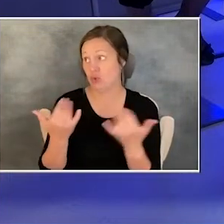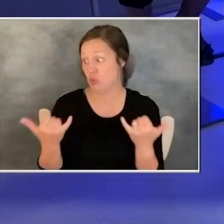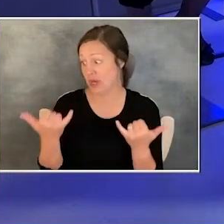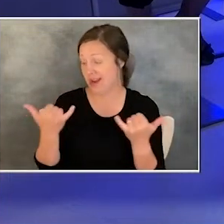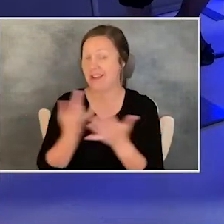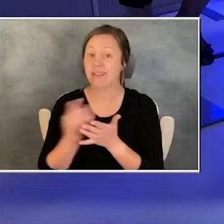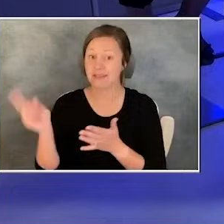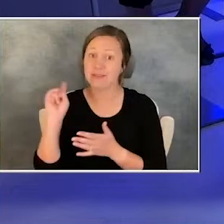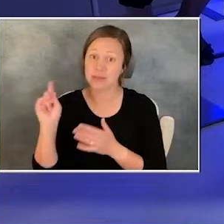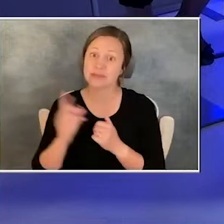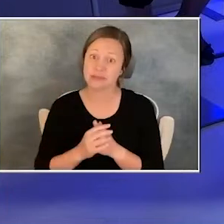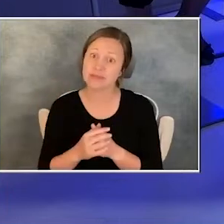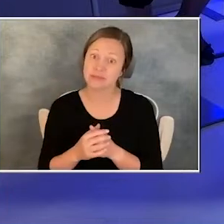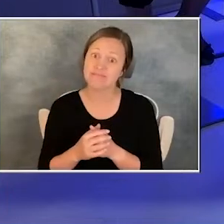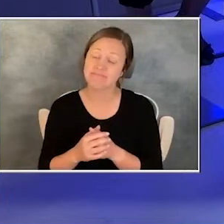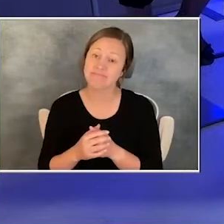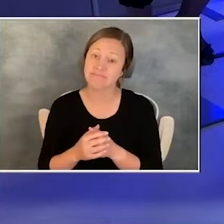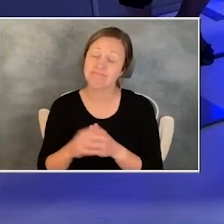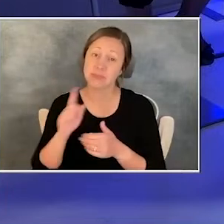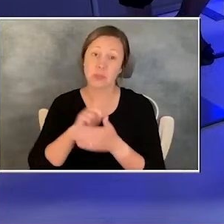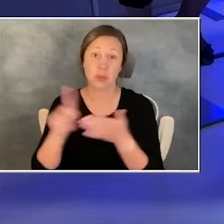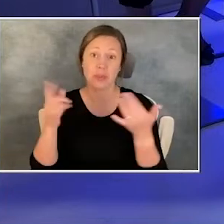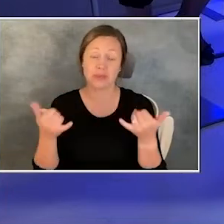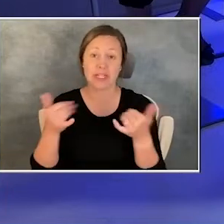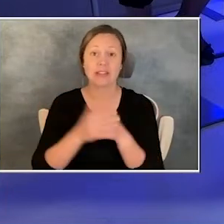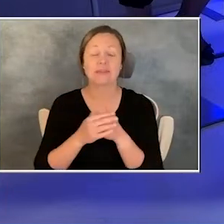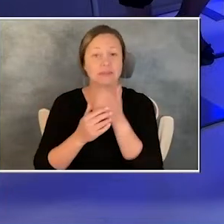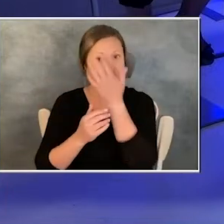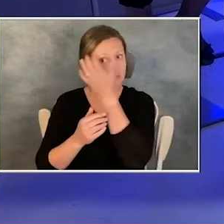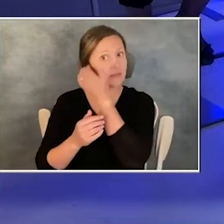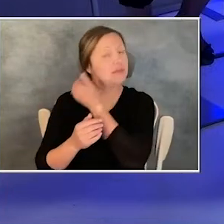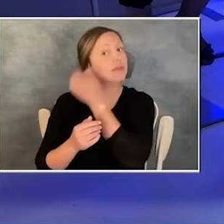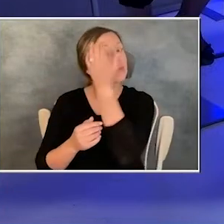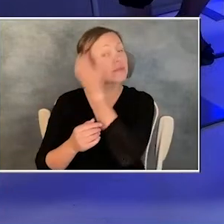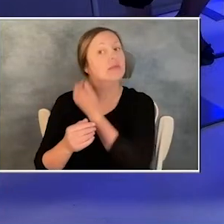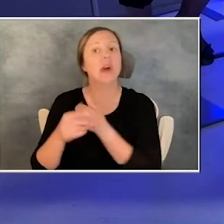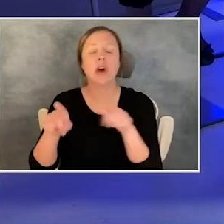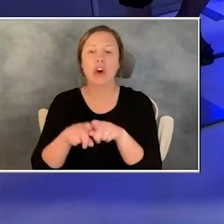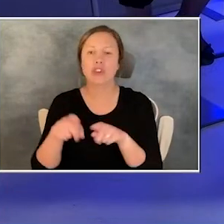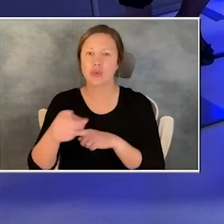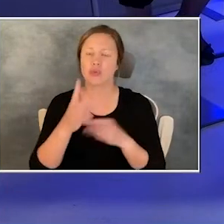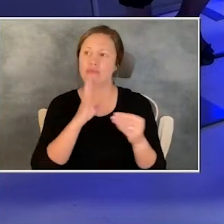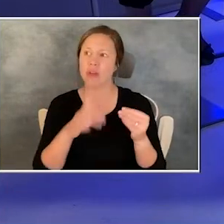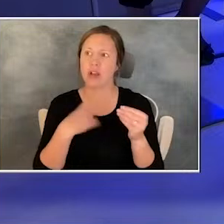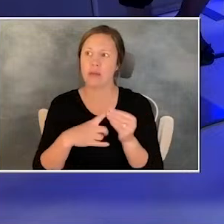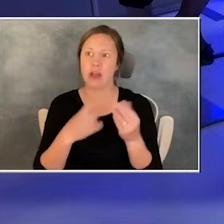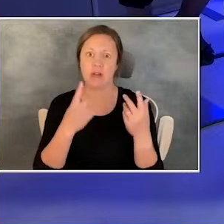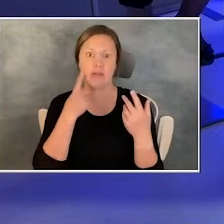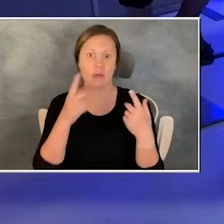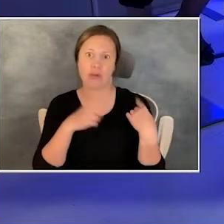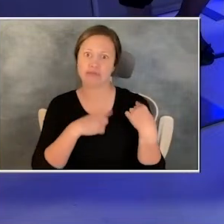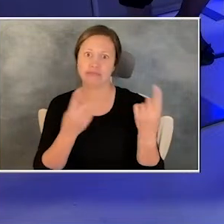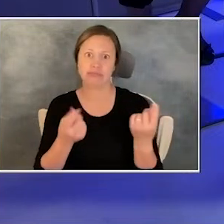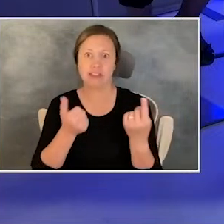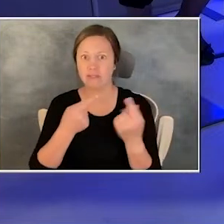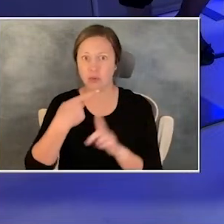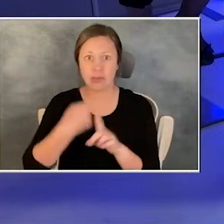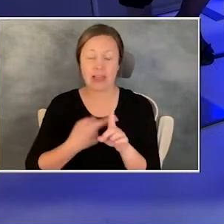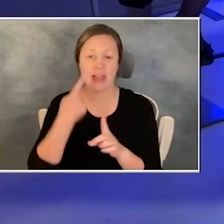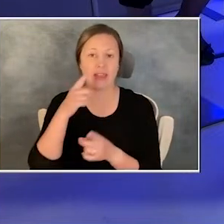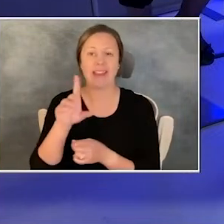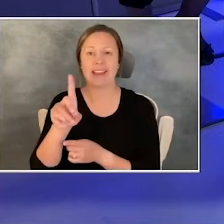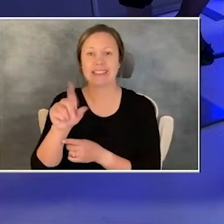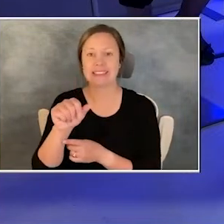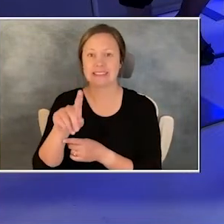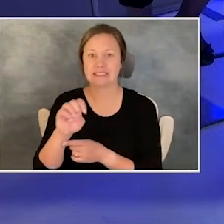was big. And it's something you've been talking about really for the last couple of months. Actually, we had the date on the calendar, I think, in the office, that that's the day you were going to